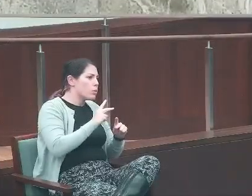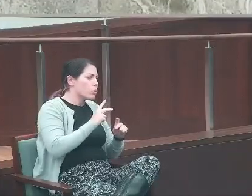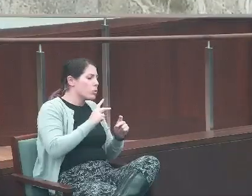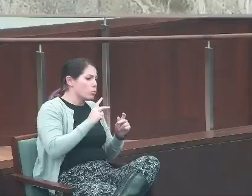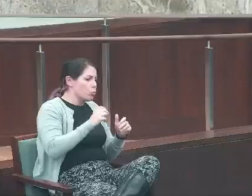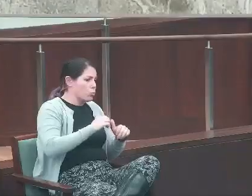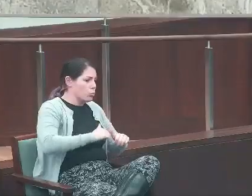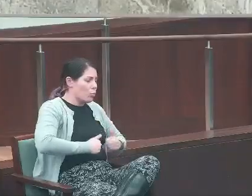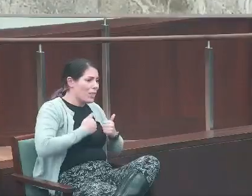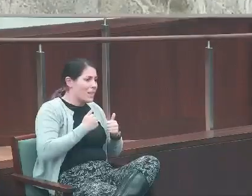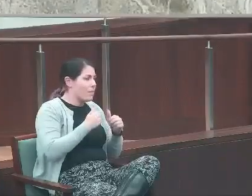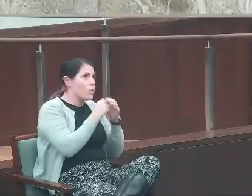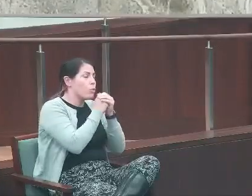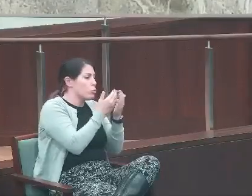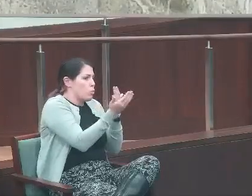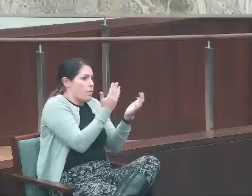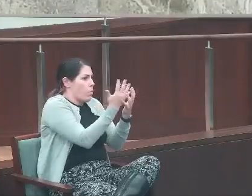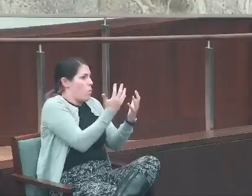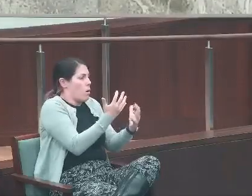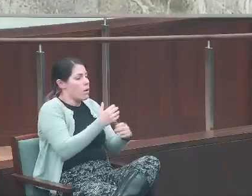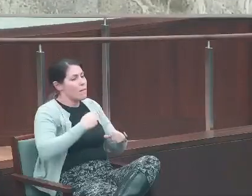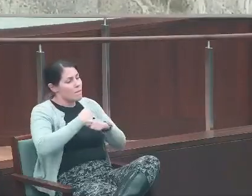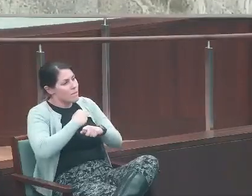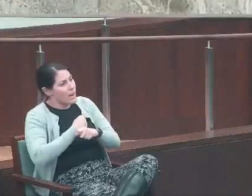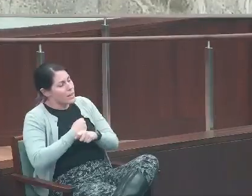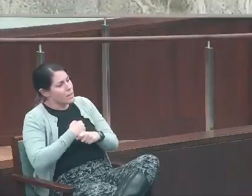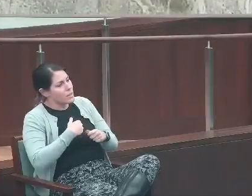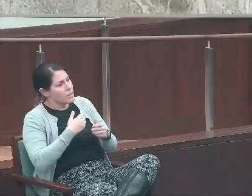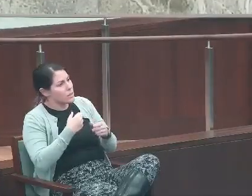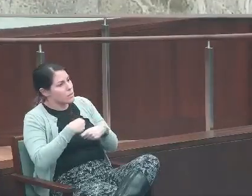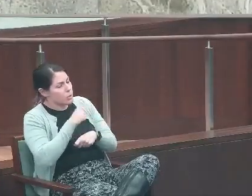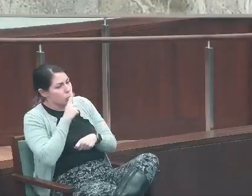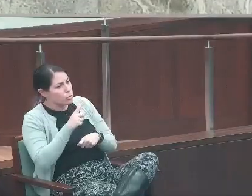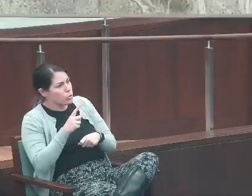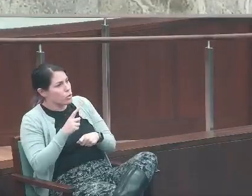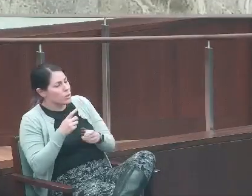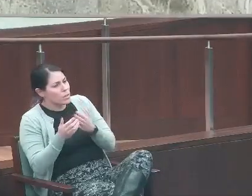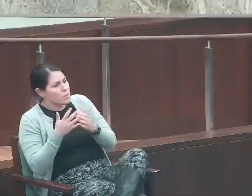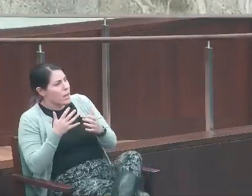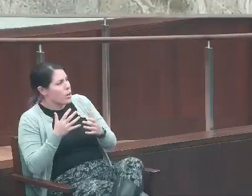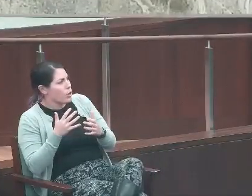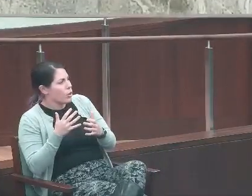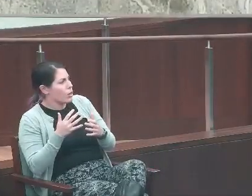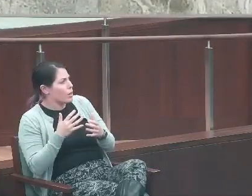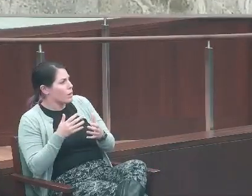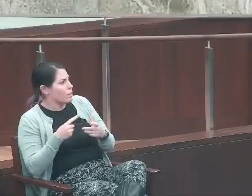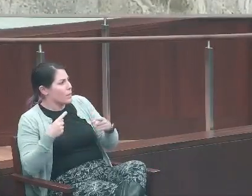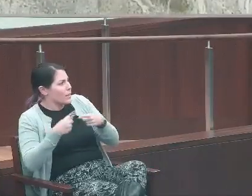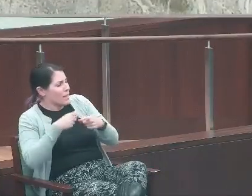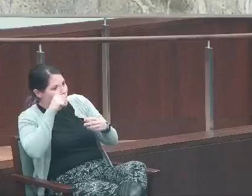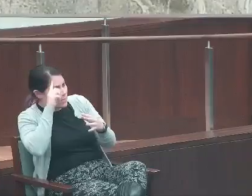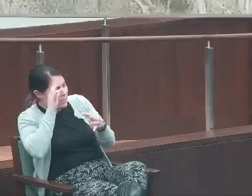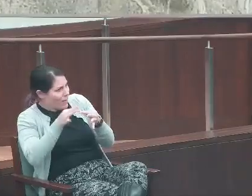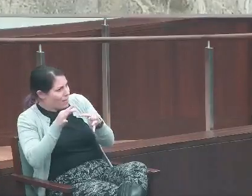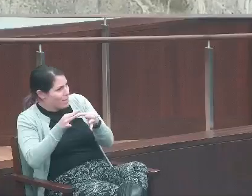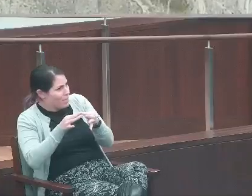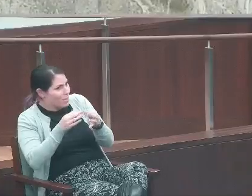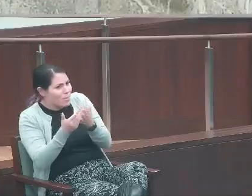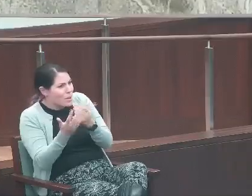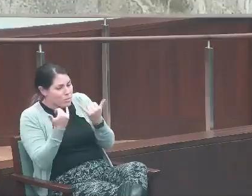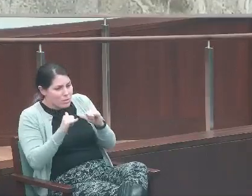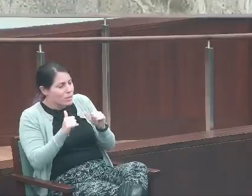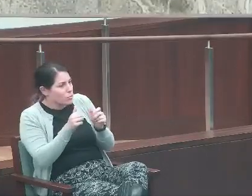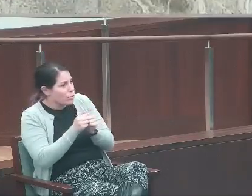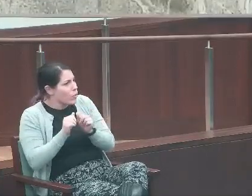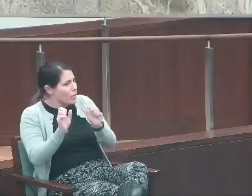freely. Fighting alongside our intergroup and interfaith partners to make the DMV an area where everyone, no matter who they are or